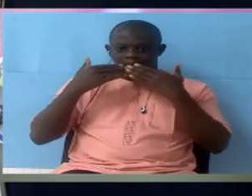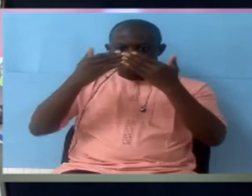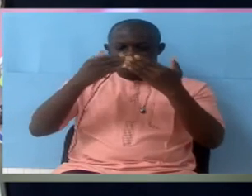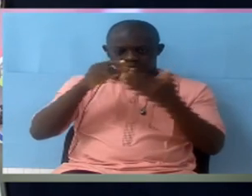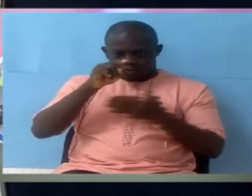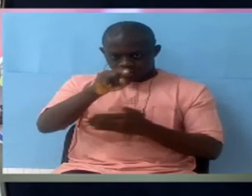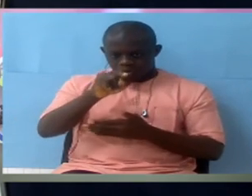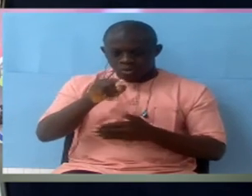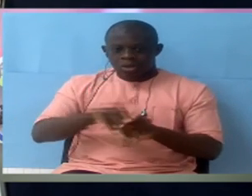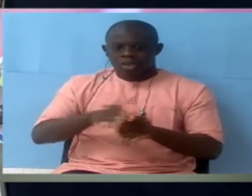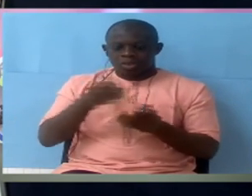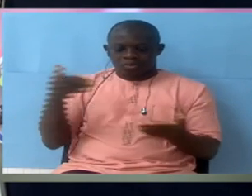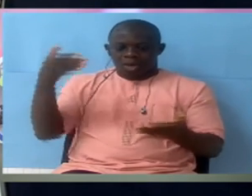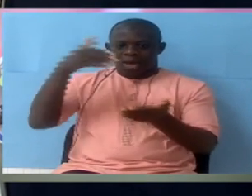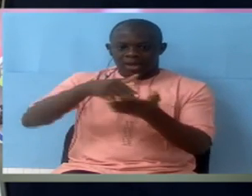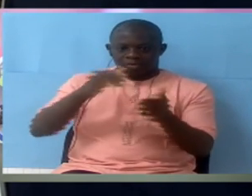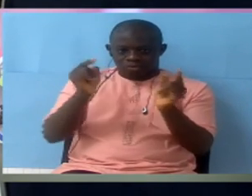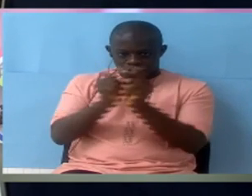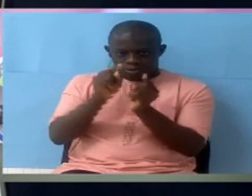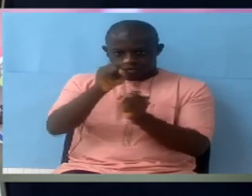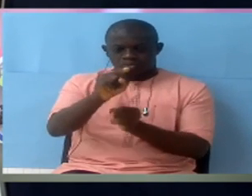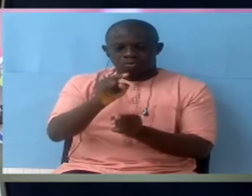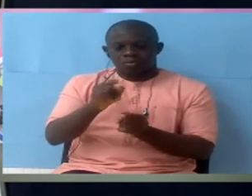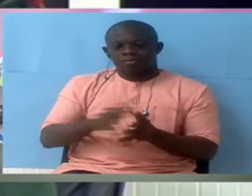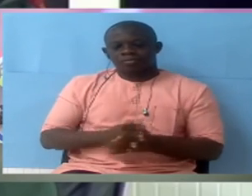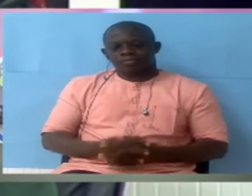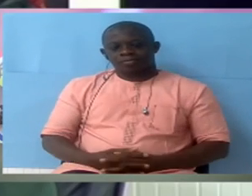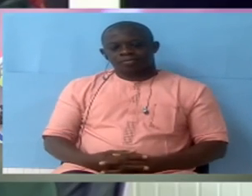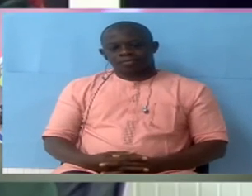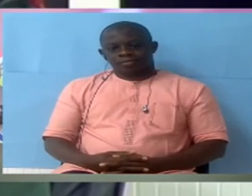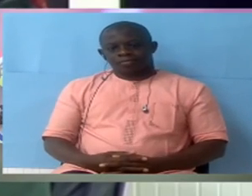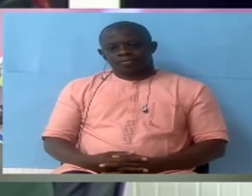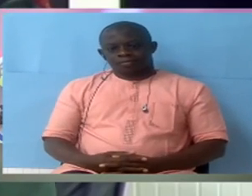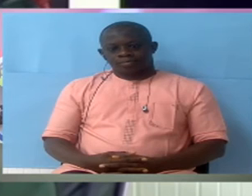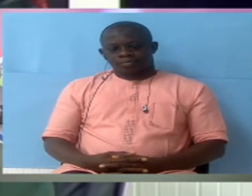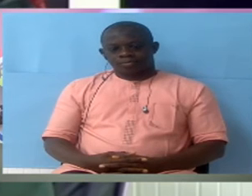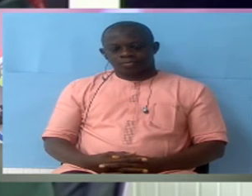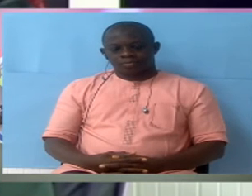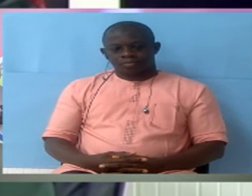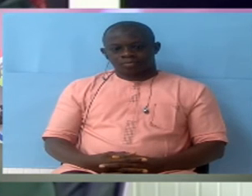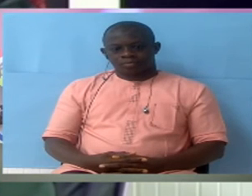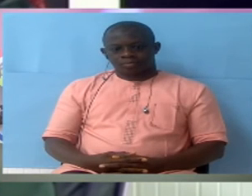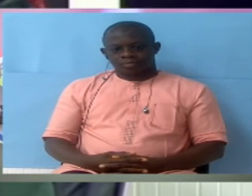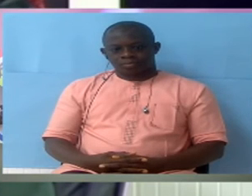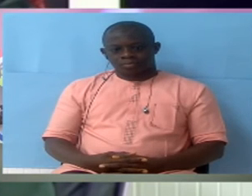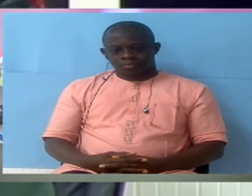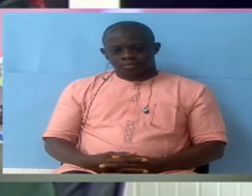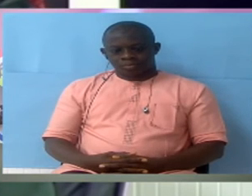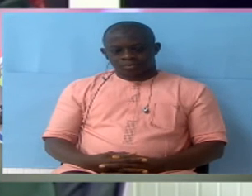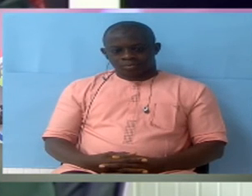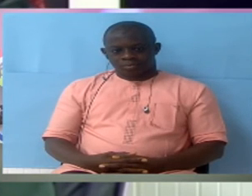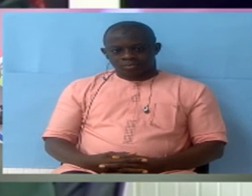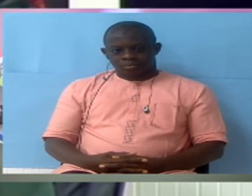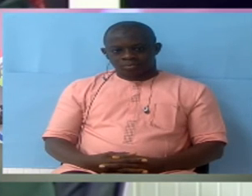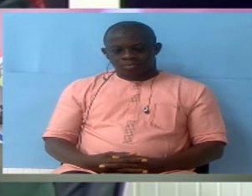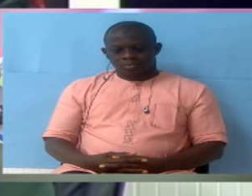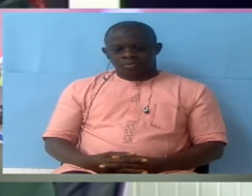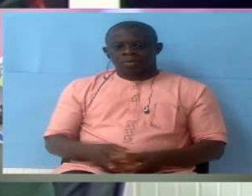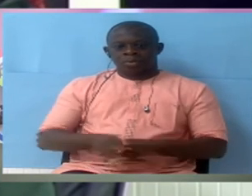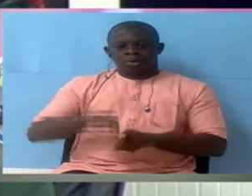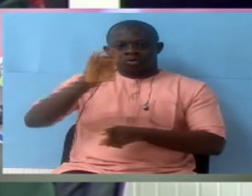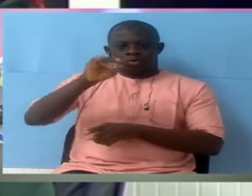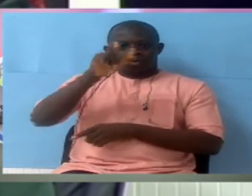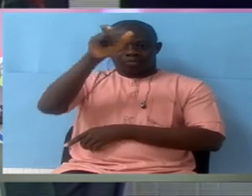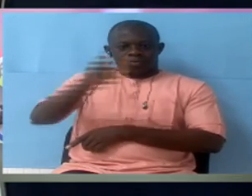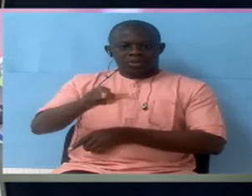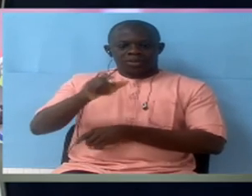you. Waxtu bi la Staff Sergeant Umpa waxé né ah yow dé ya tax yow lañ ci ñëwal. Did he tell